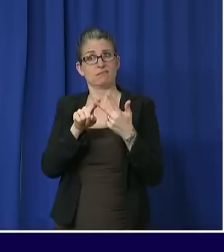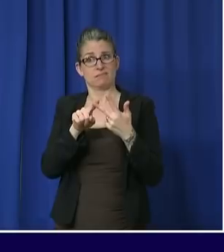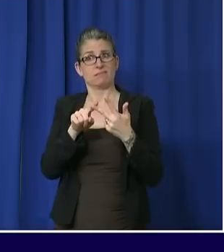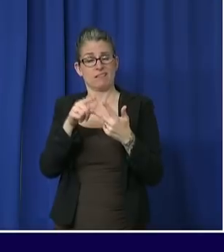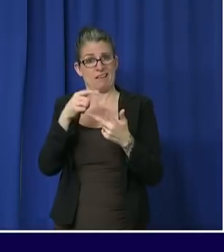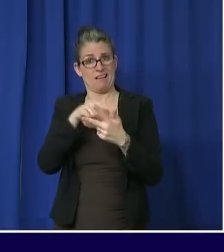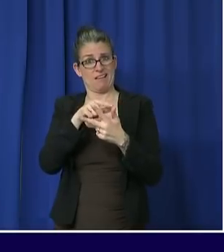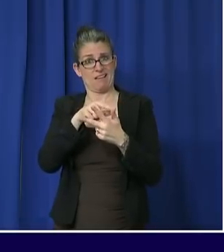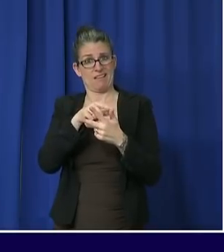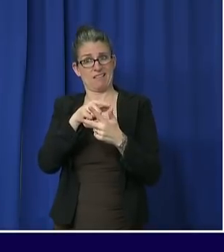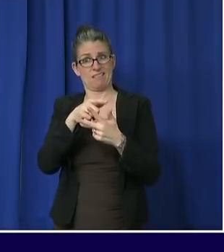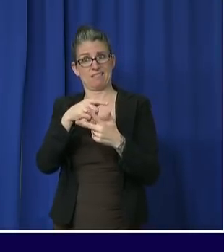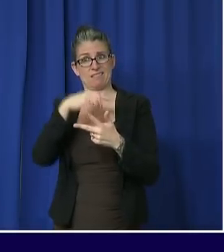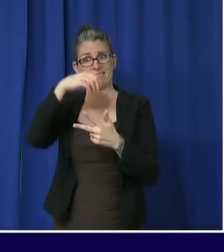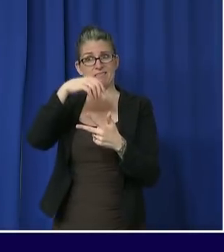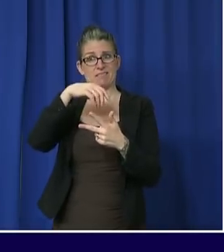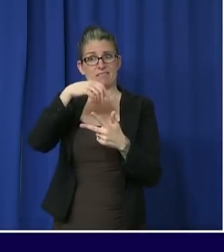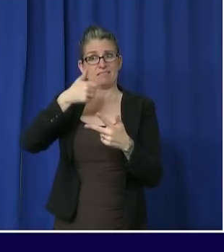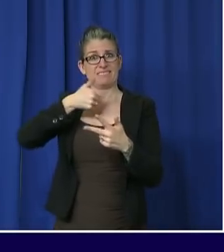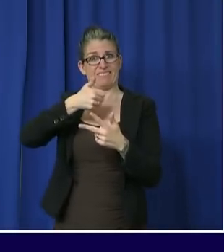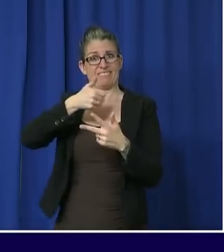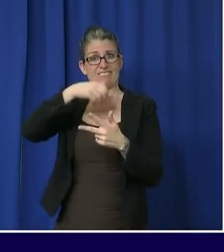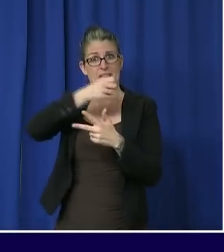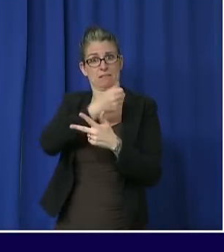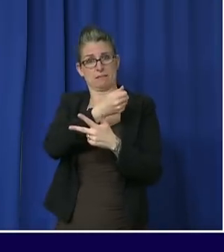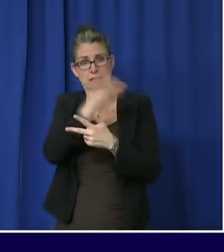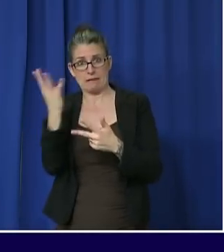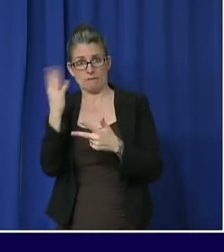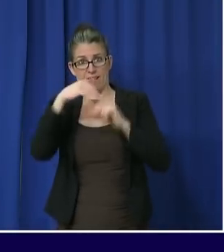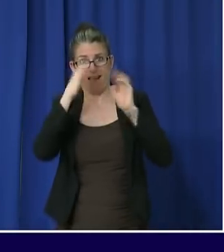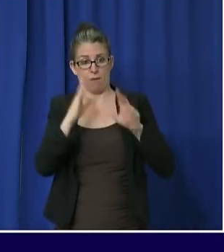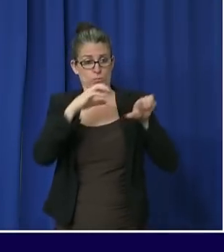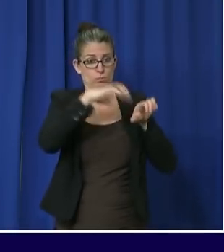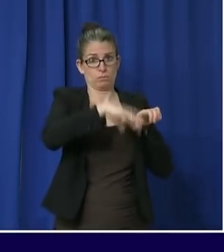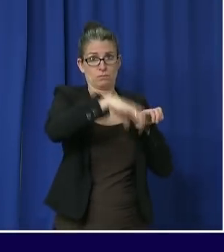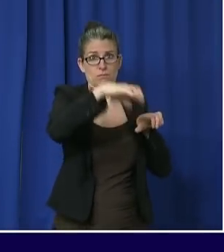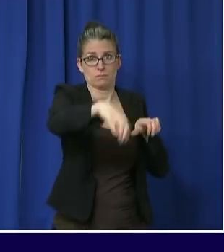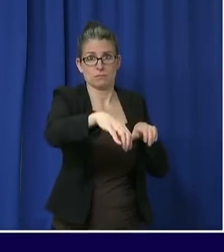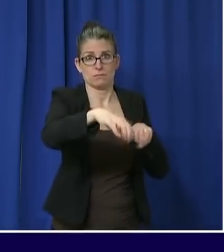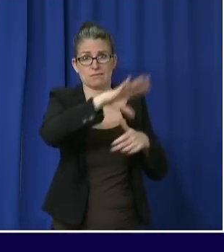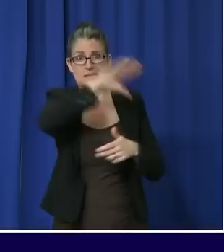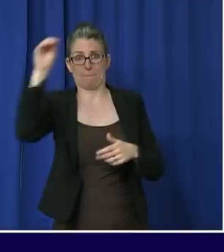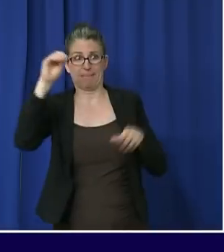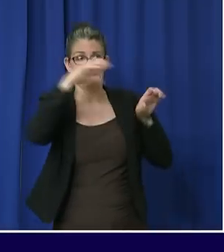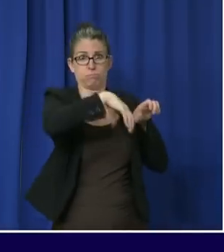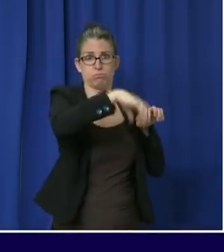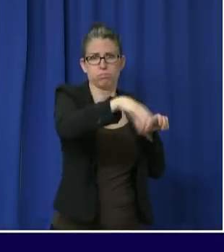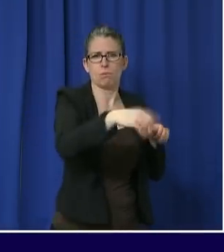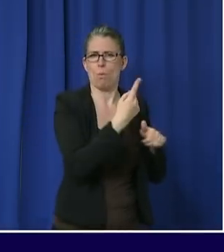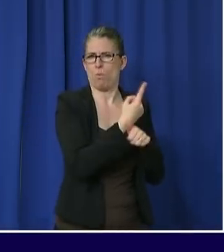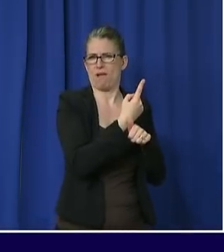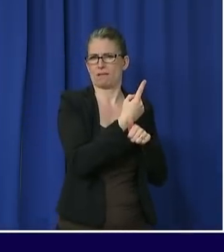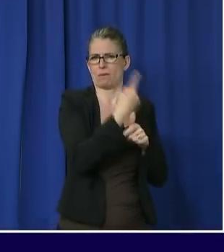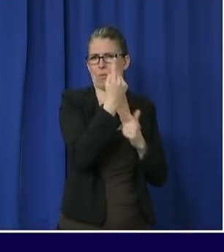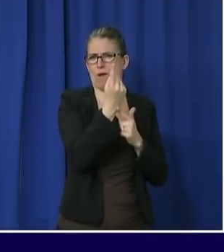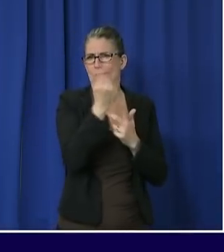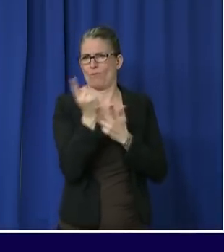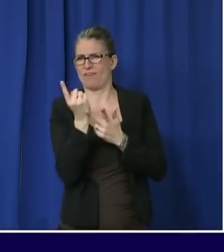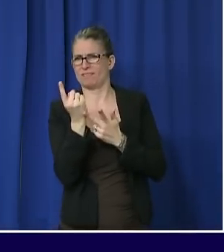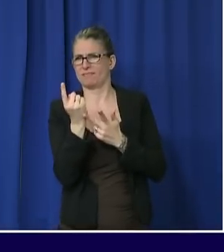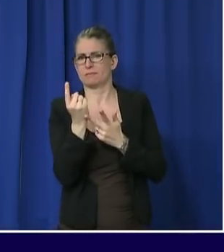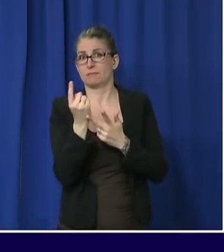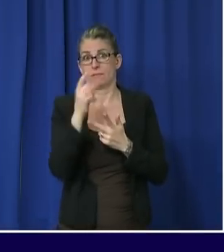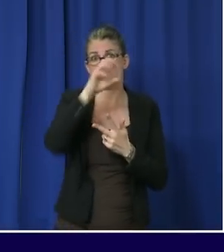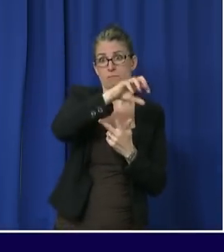group home? And how would you treat an outbreak that is just like centered in maybe 1 or 2 group homes